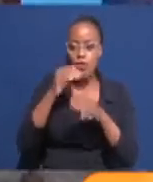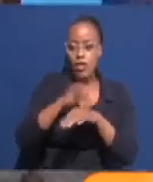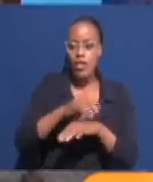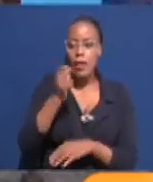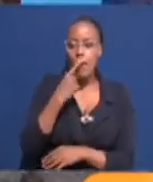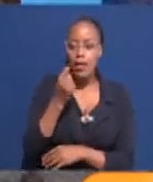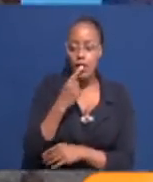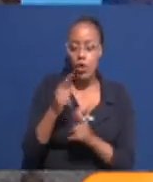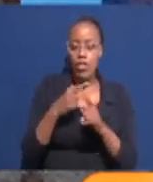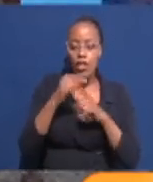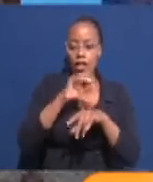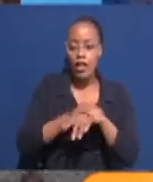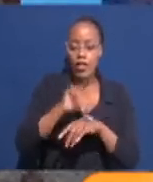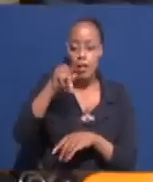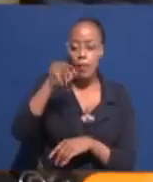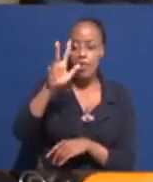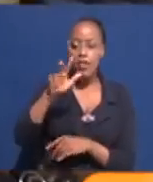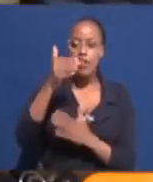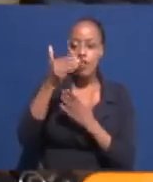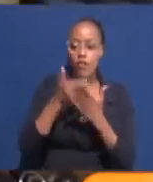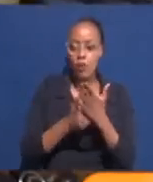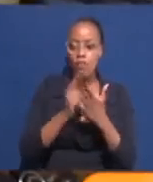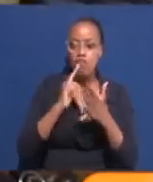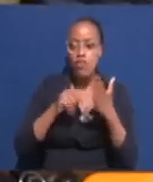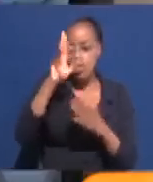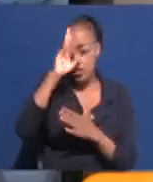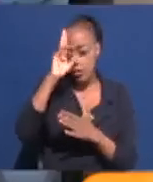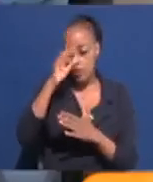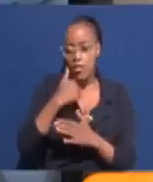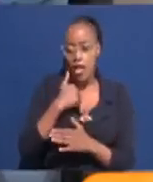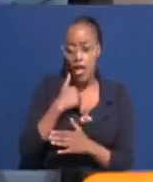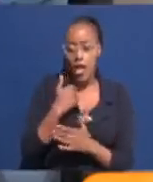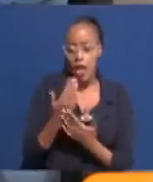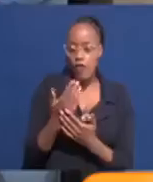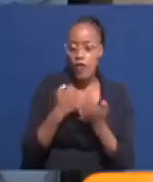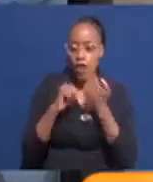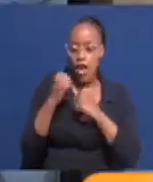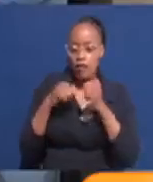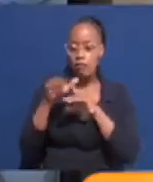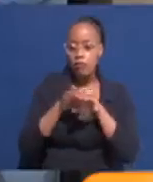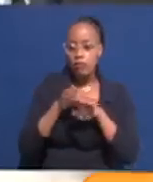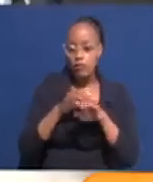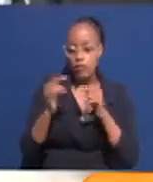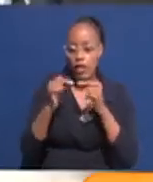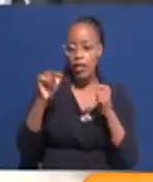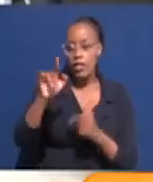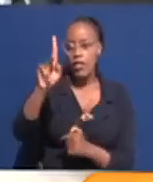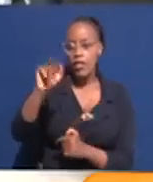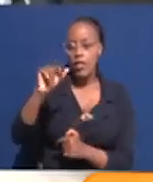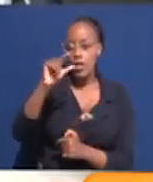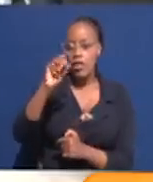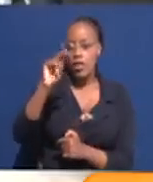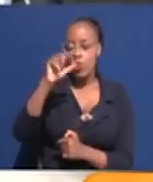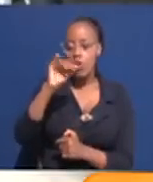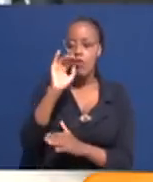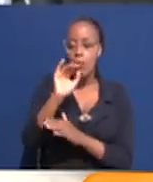attention and obtaining a P3 form. She claims police have delayed in taking action against Kangogo. Mimi ningependa haki